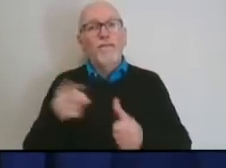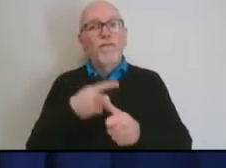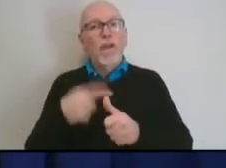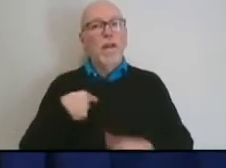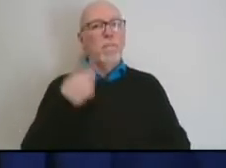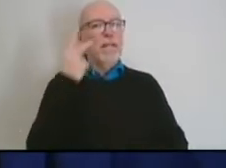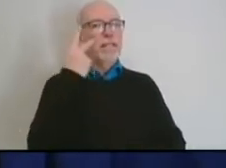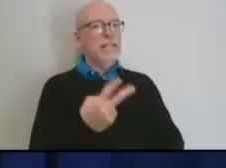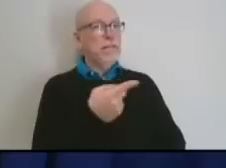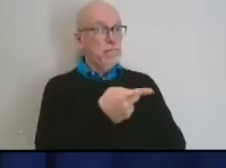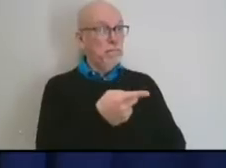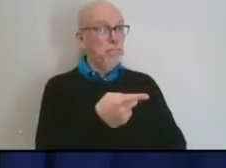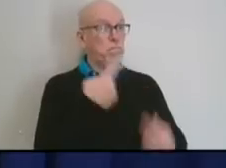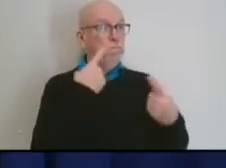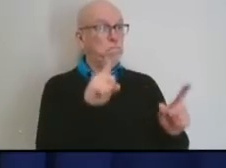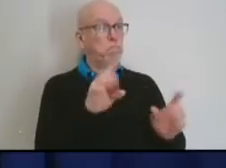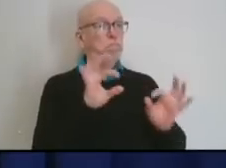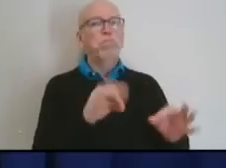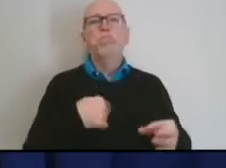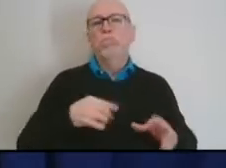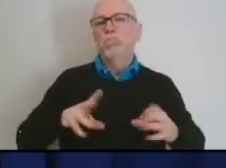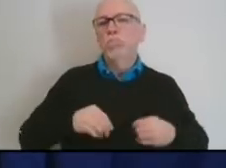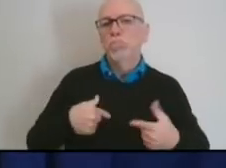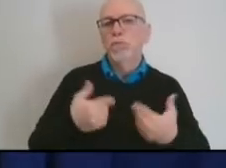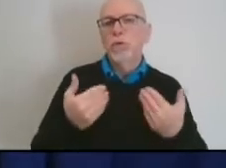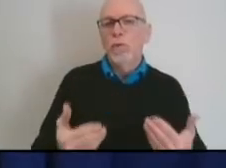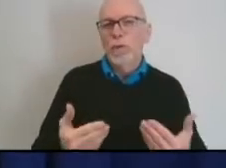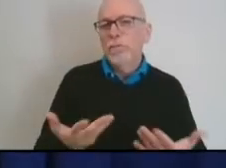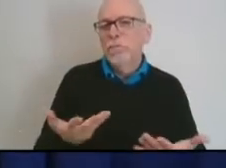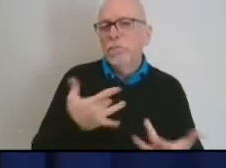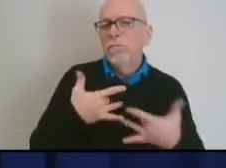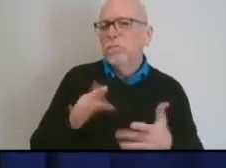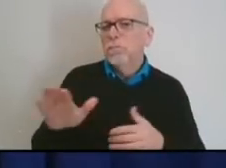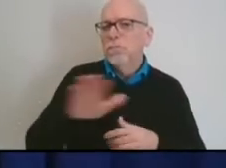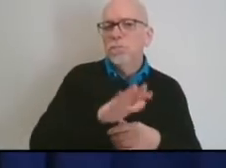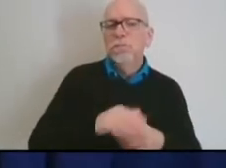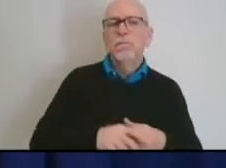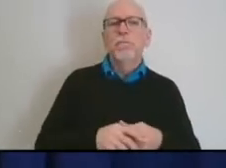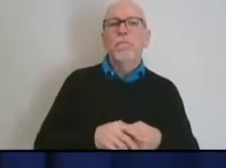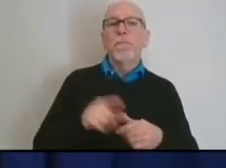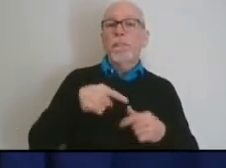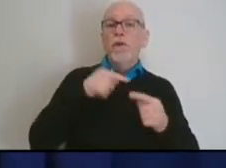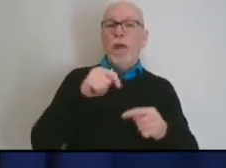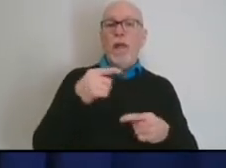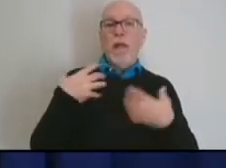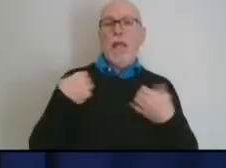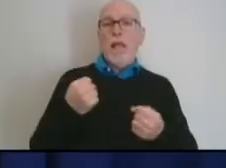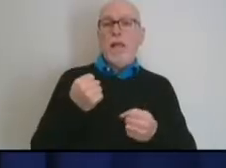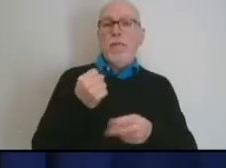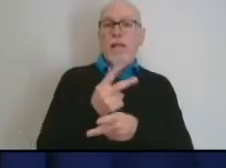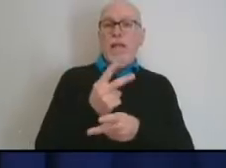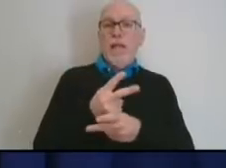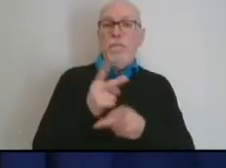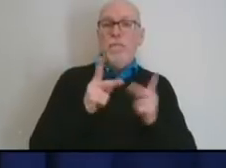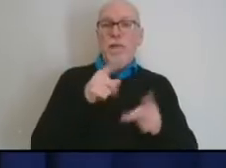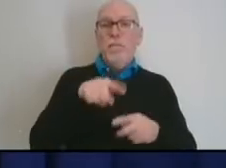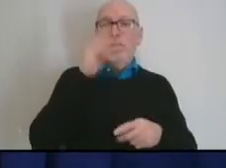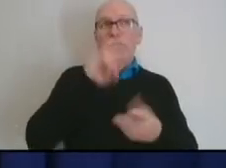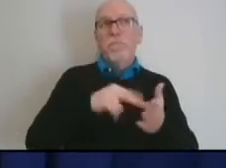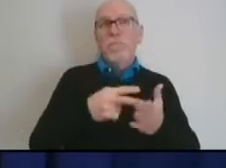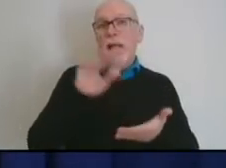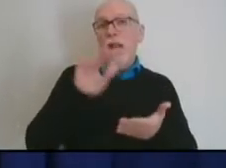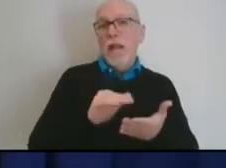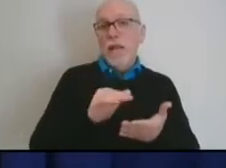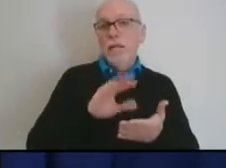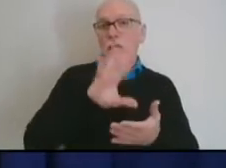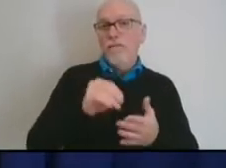vaccinated. When you look at numbers, when you do all of your healthcare individuals first, we knew that there would be fewer African Americans in that